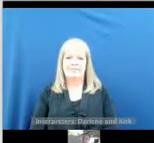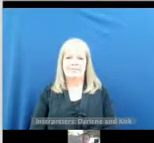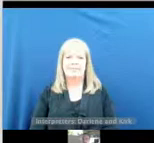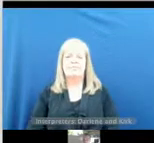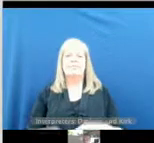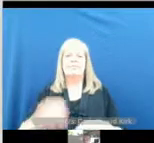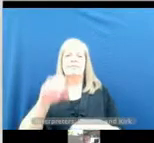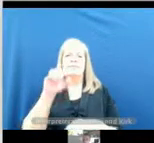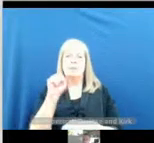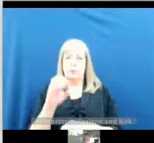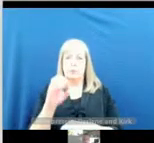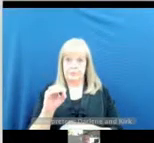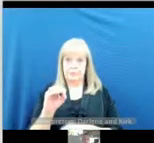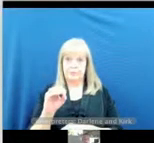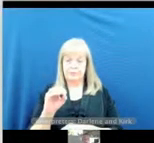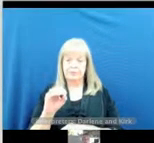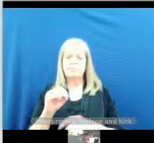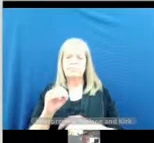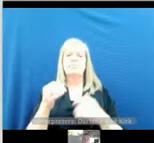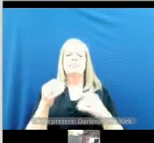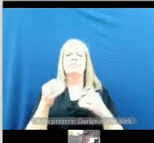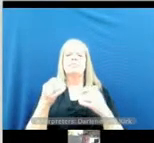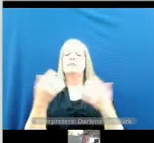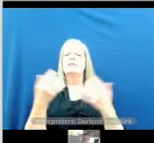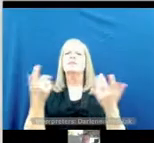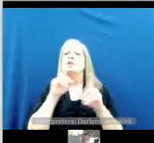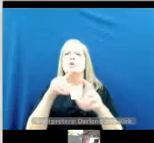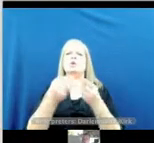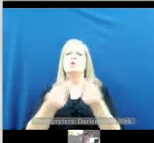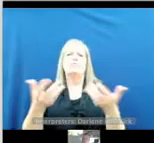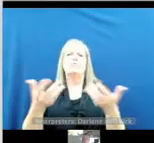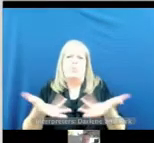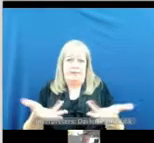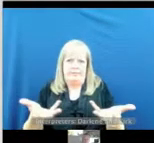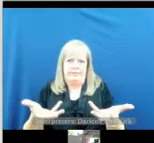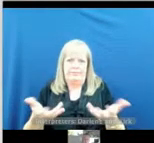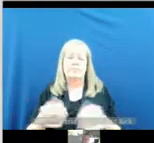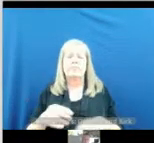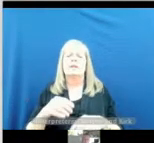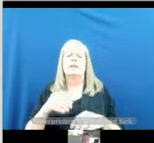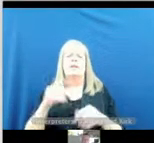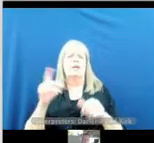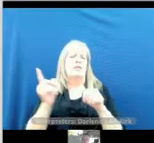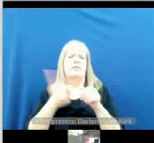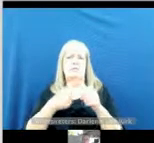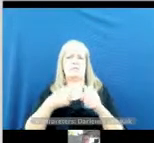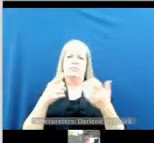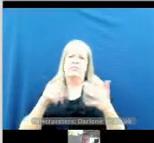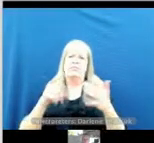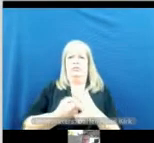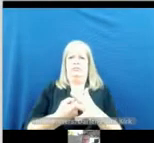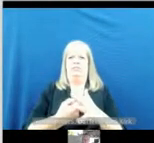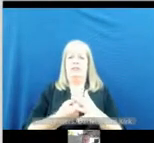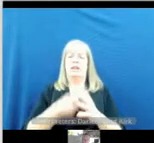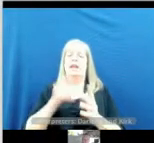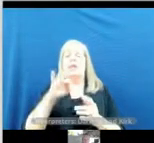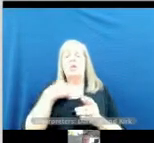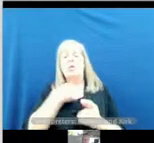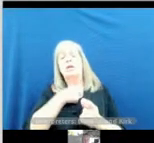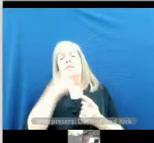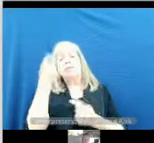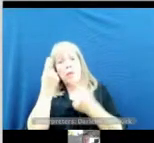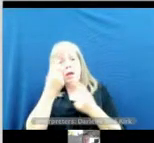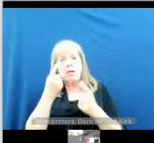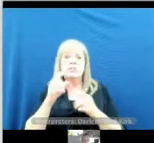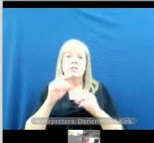So, what's the solution? Well, we have to start at the beginning. If we're thinking about interpreter